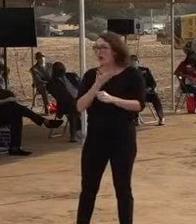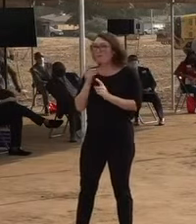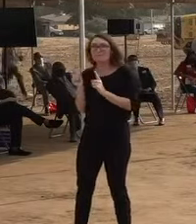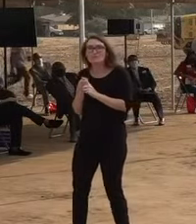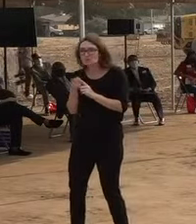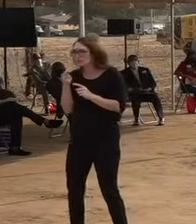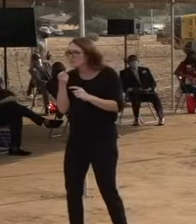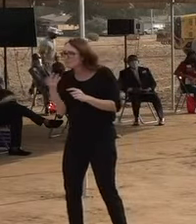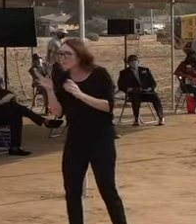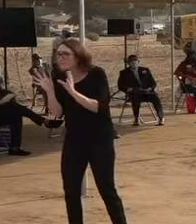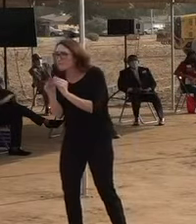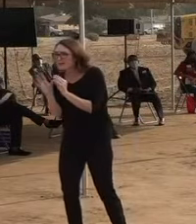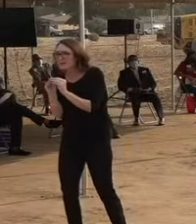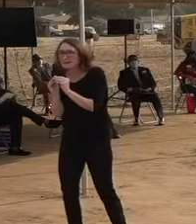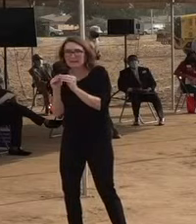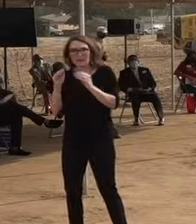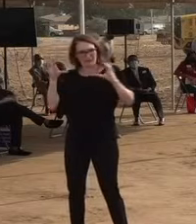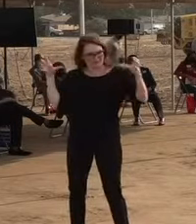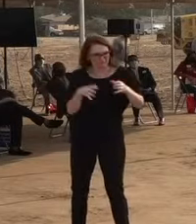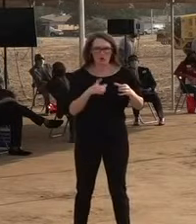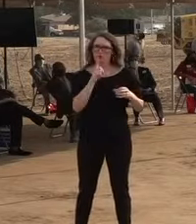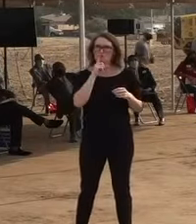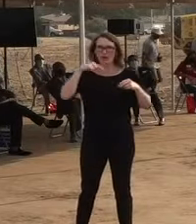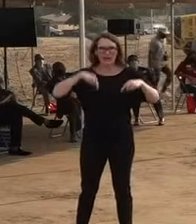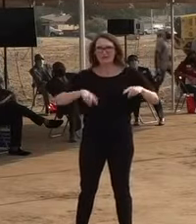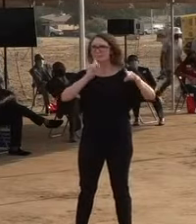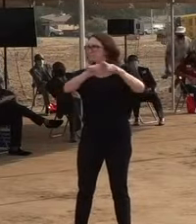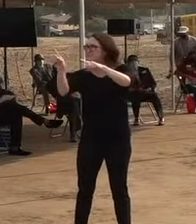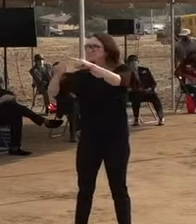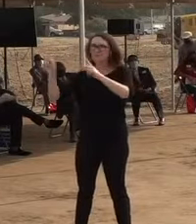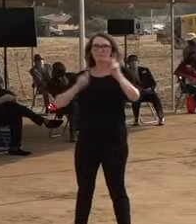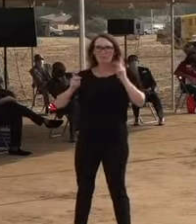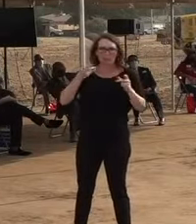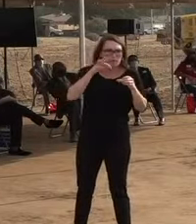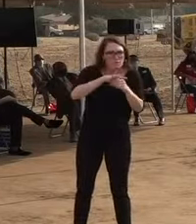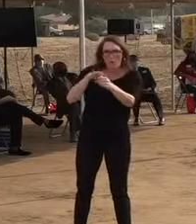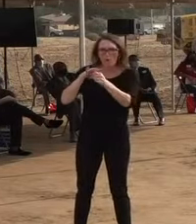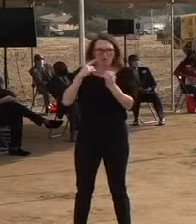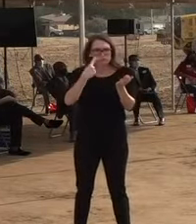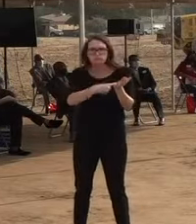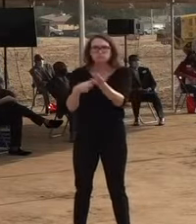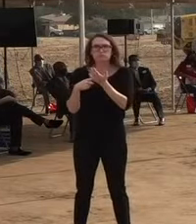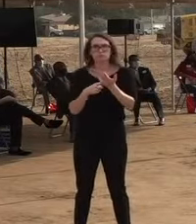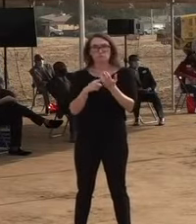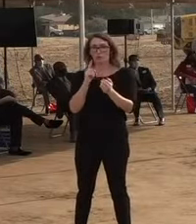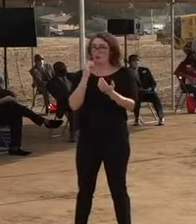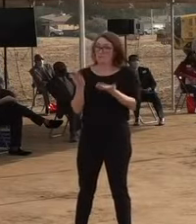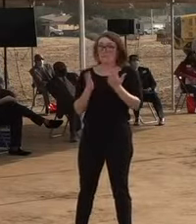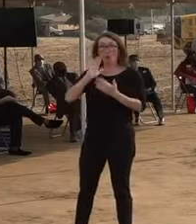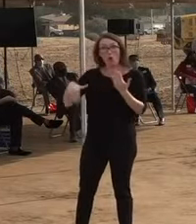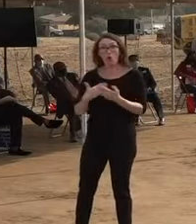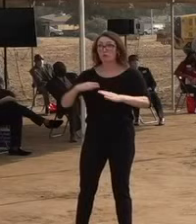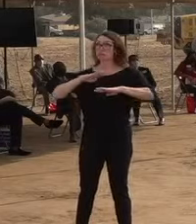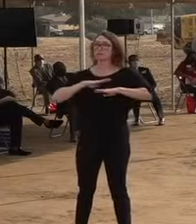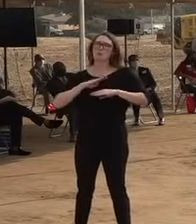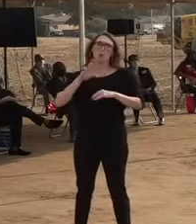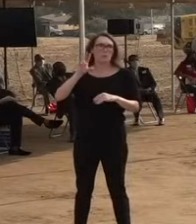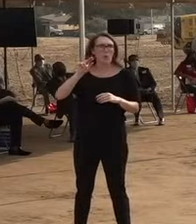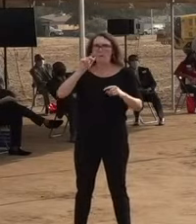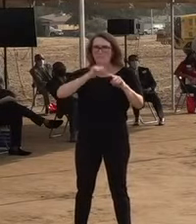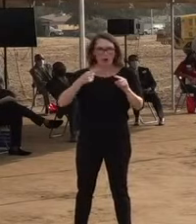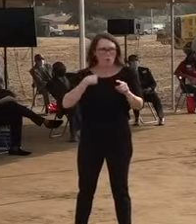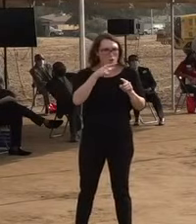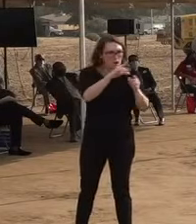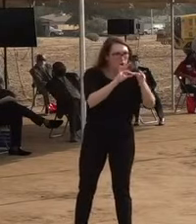We did our planning. This is a democratic kind of, but we had people vote, and maybe not everyone was pleased, but we certainly counted